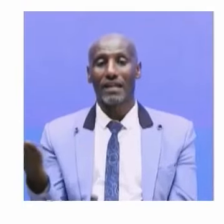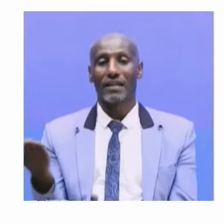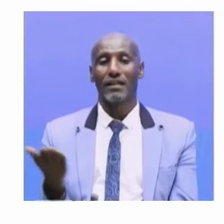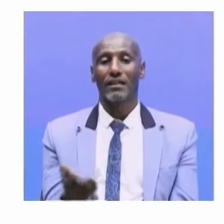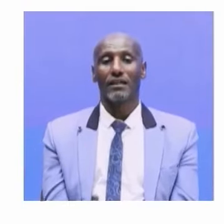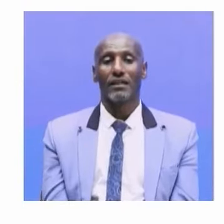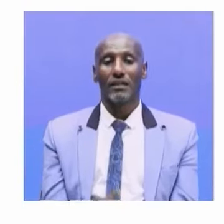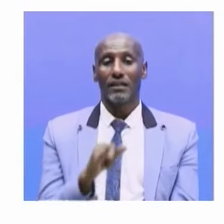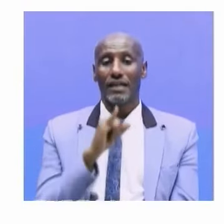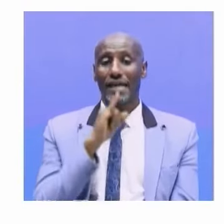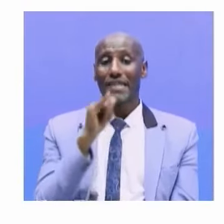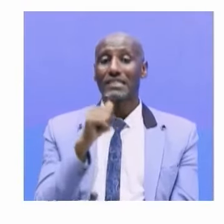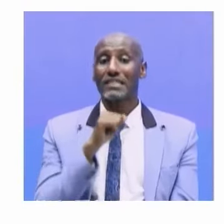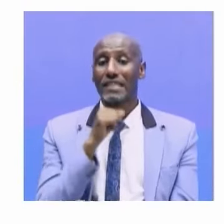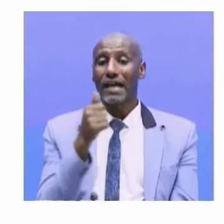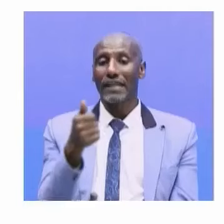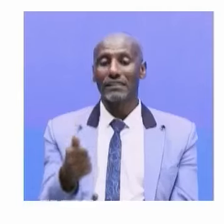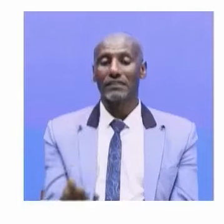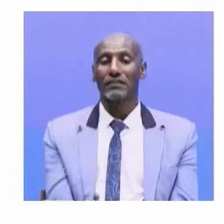is not